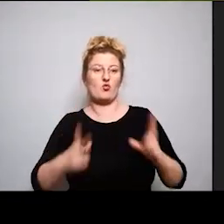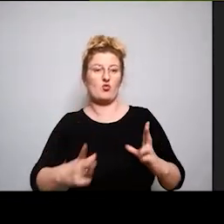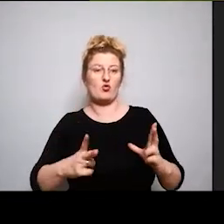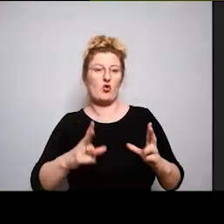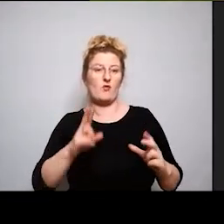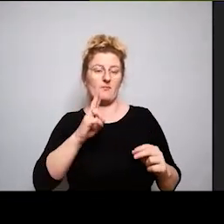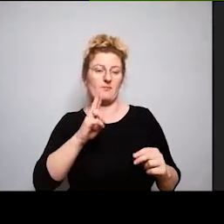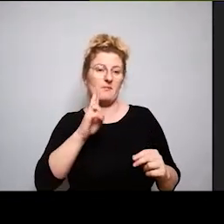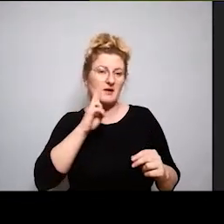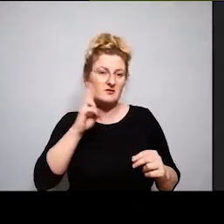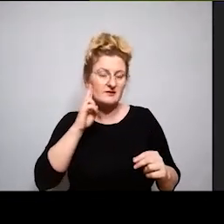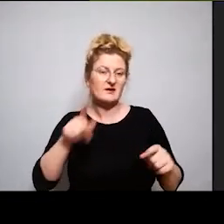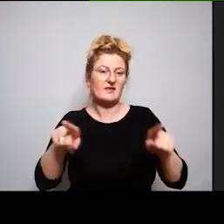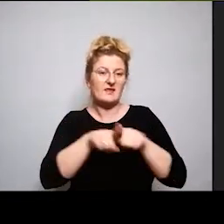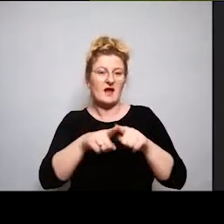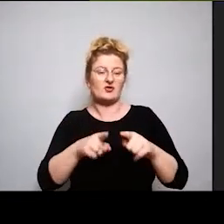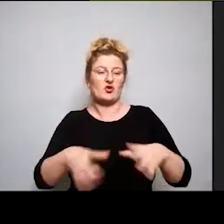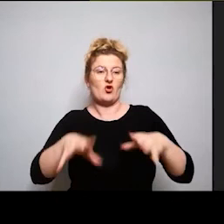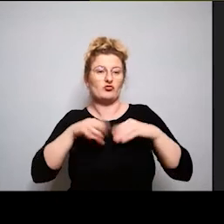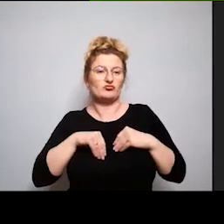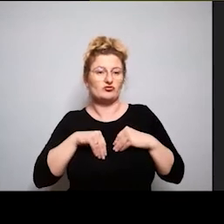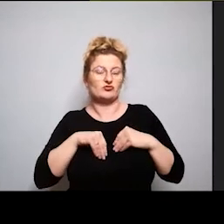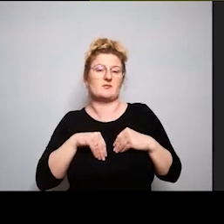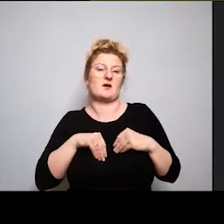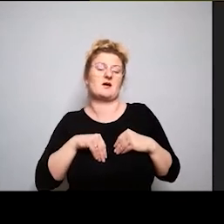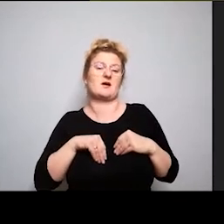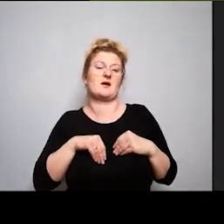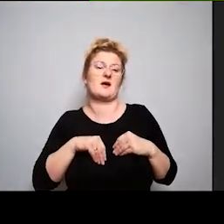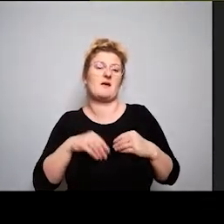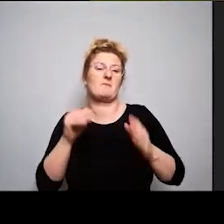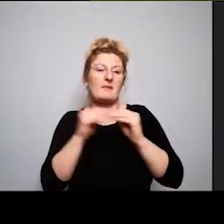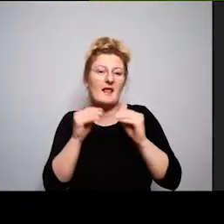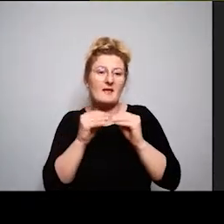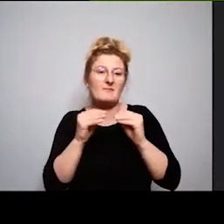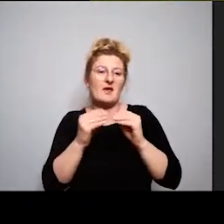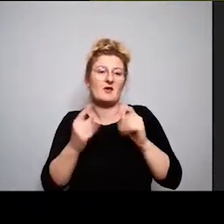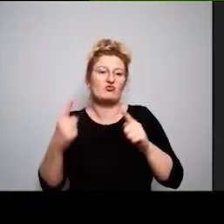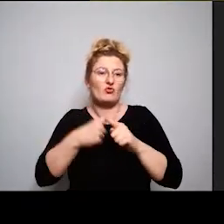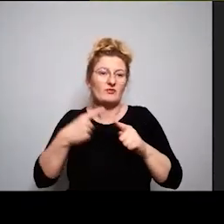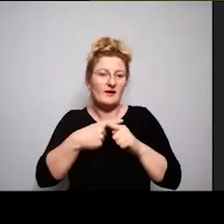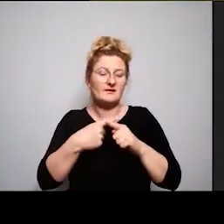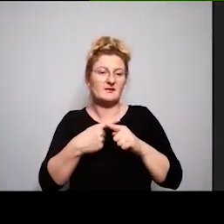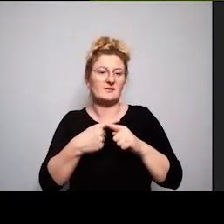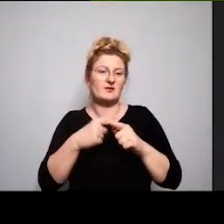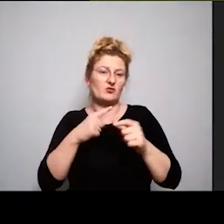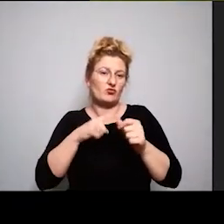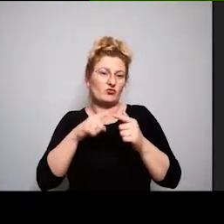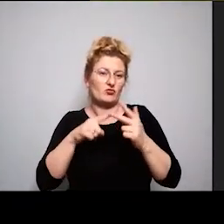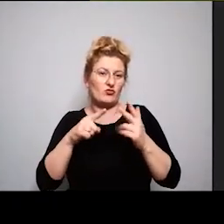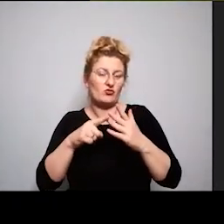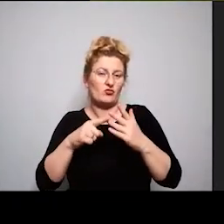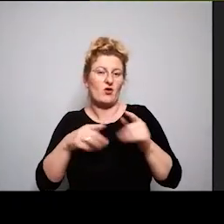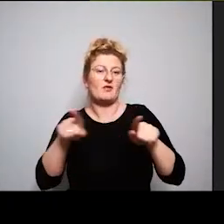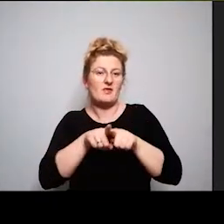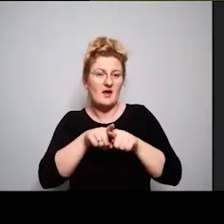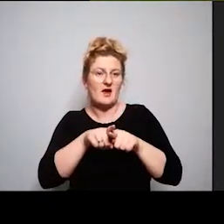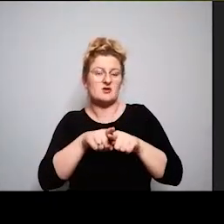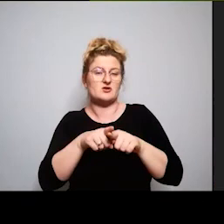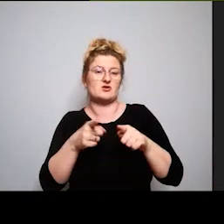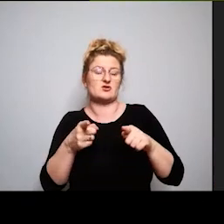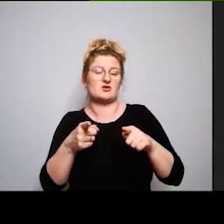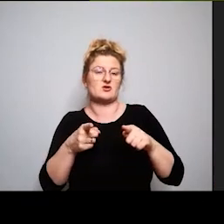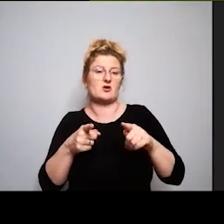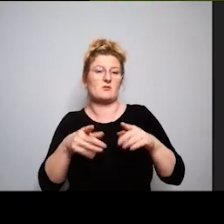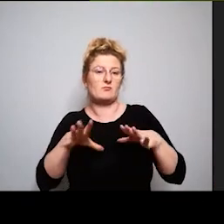can be out of the job for 1 year, unpaid for, I don't know, like 7 months, but paid for 3